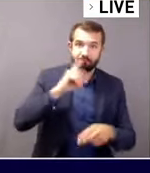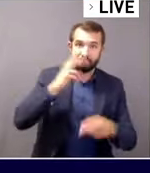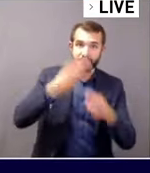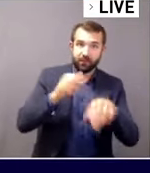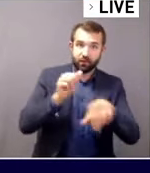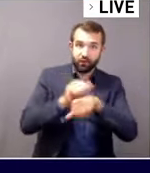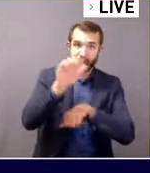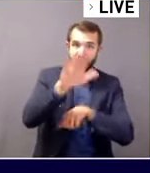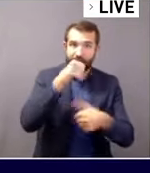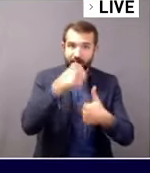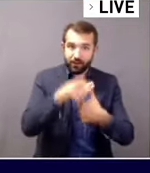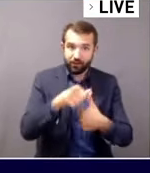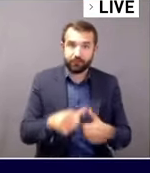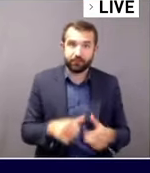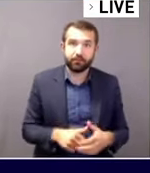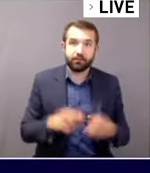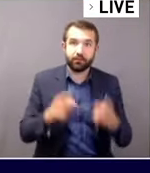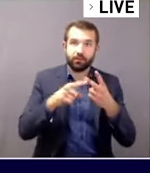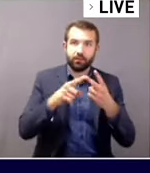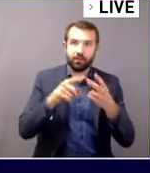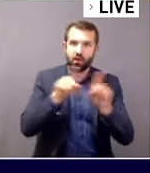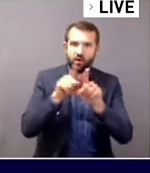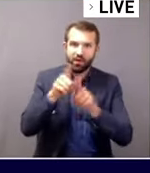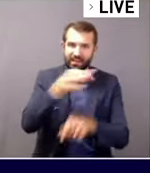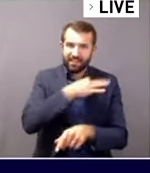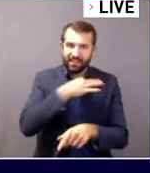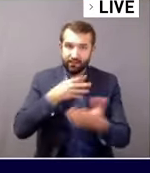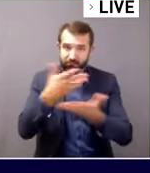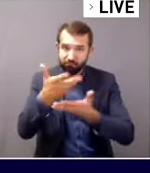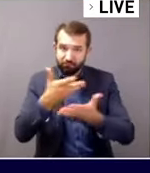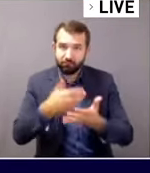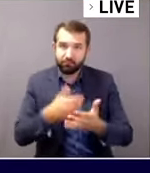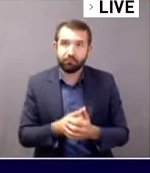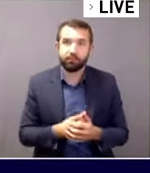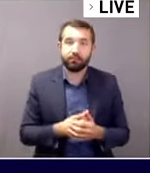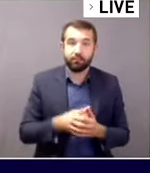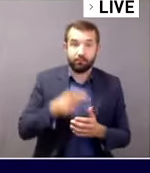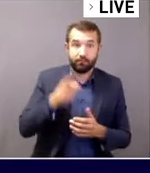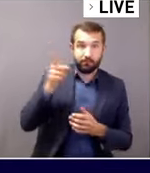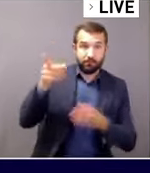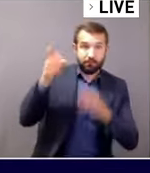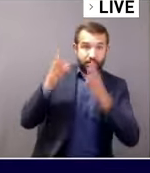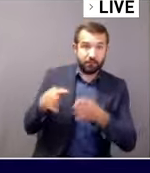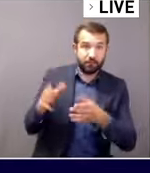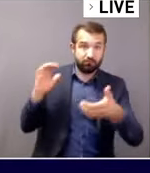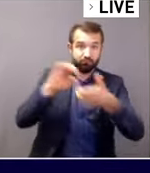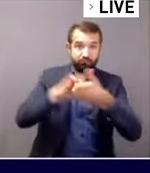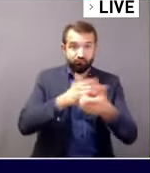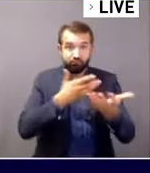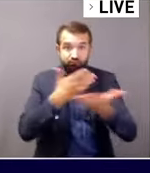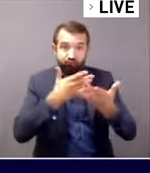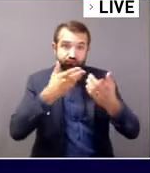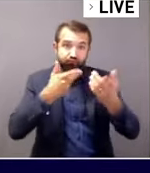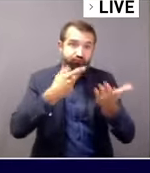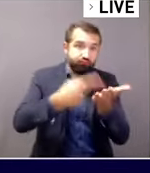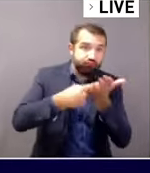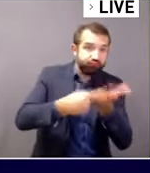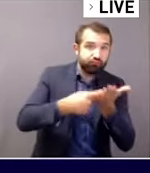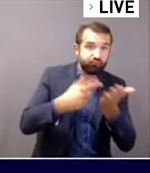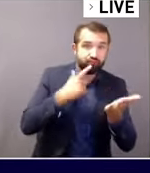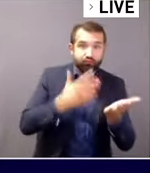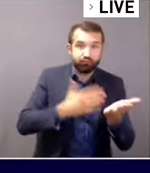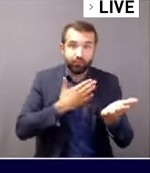communication with him. Has he been cooperative to your knowledge about wanting to follow the public health